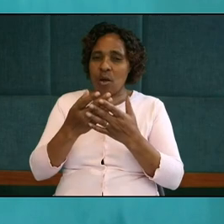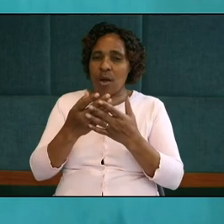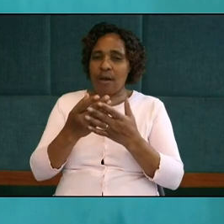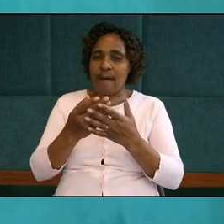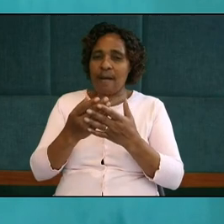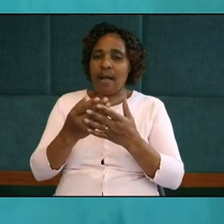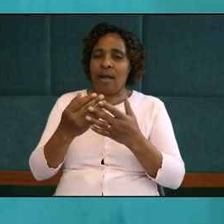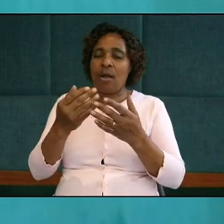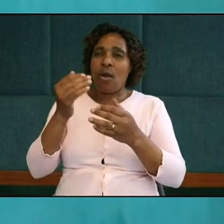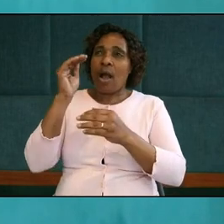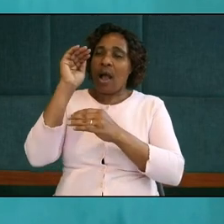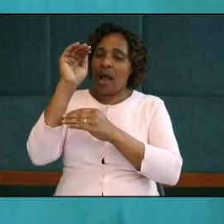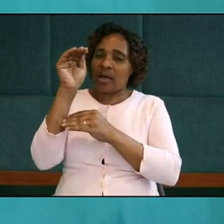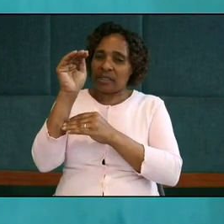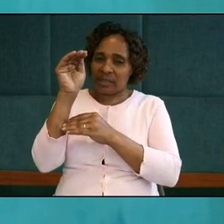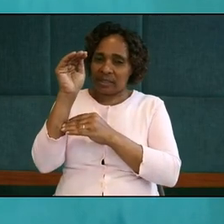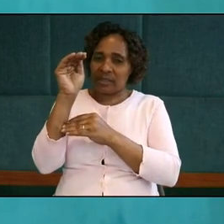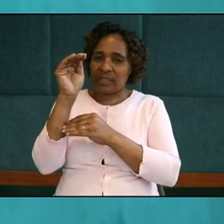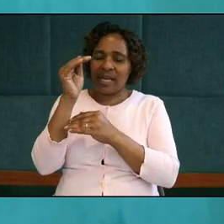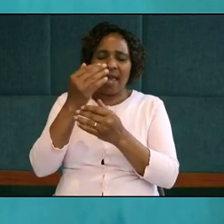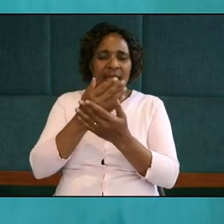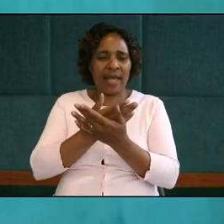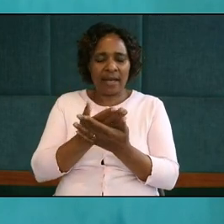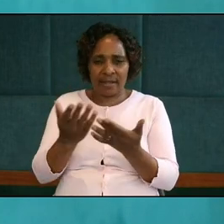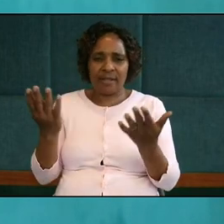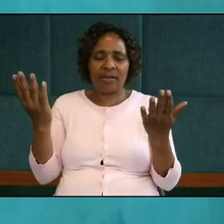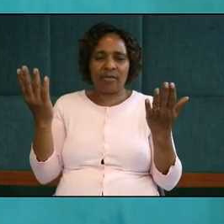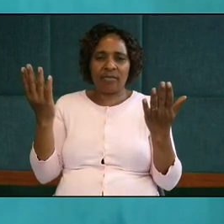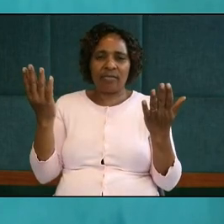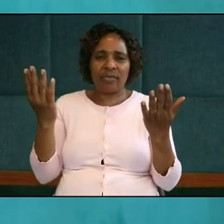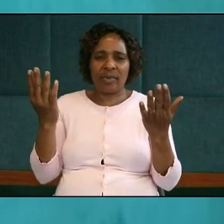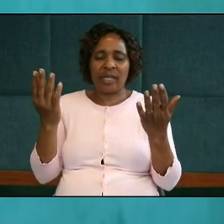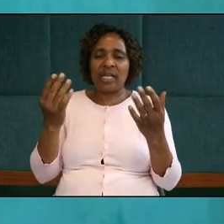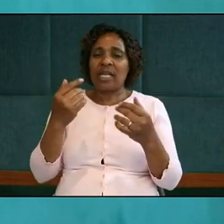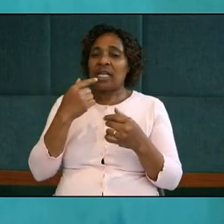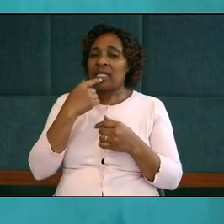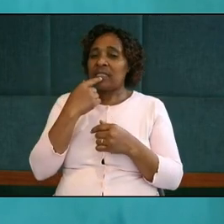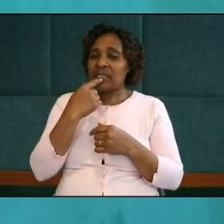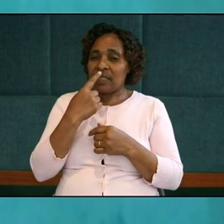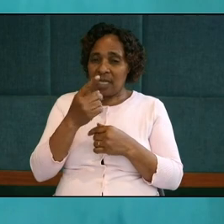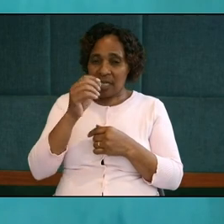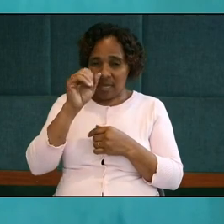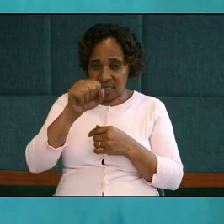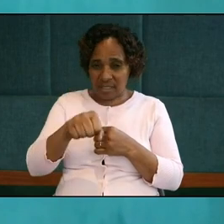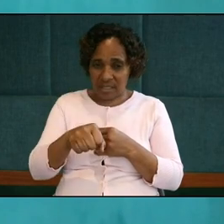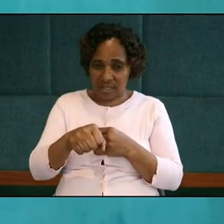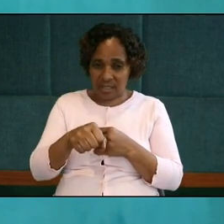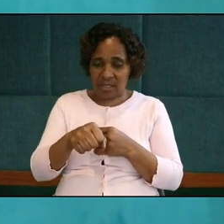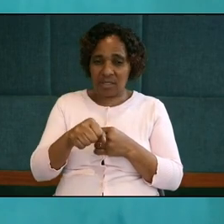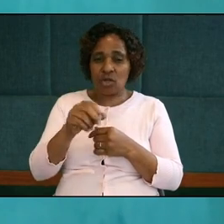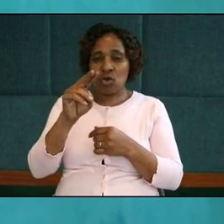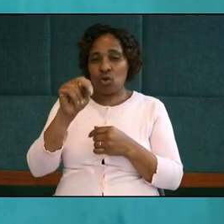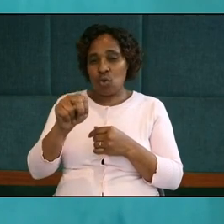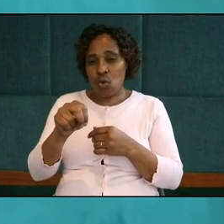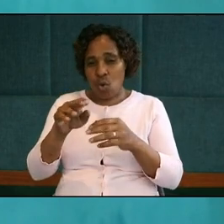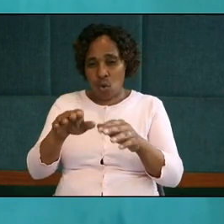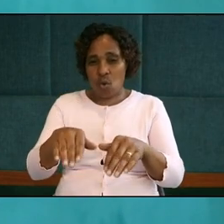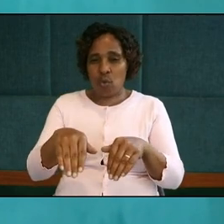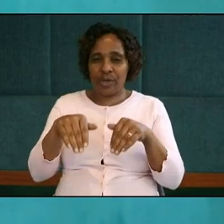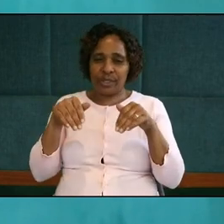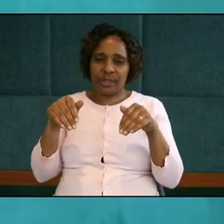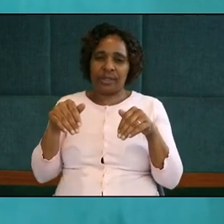you ask him anything, he might say yes, no, or